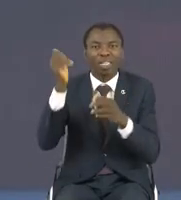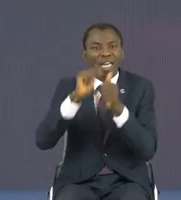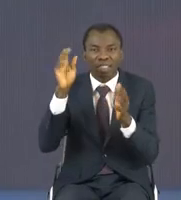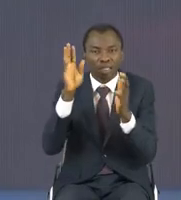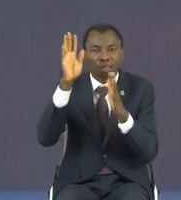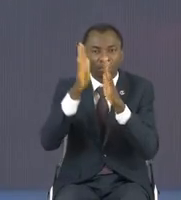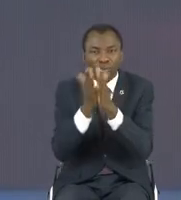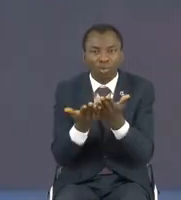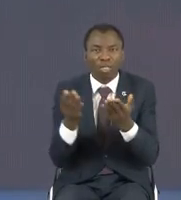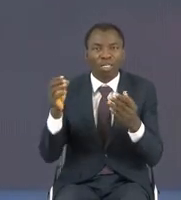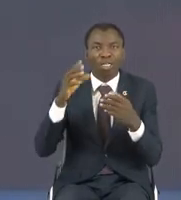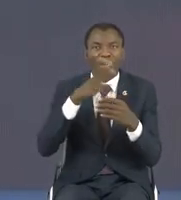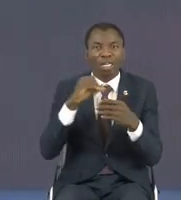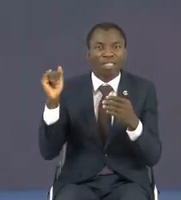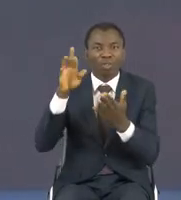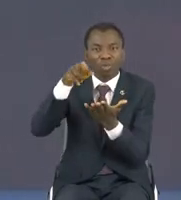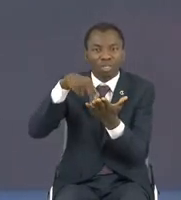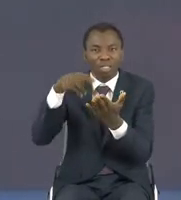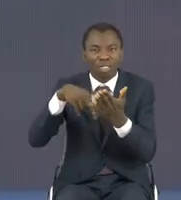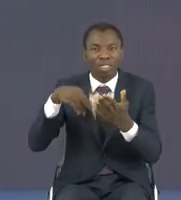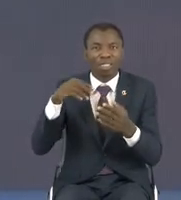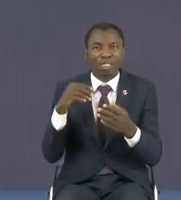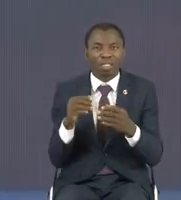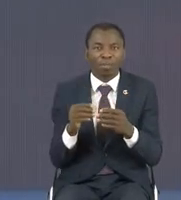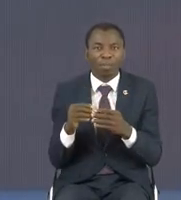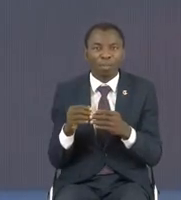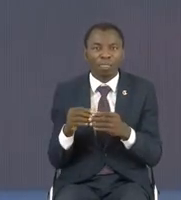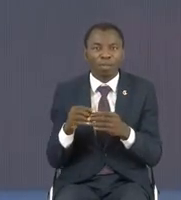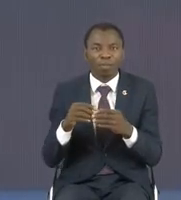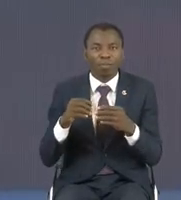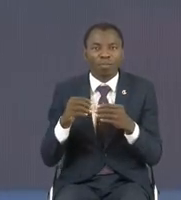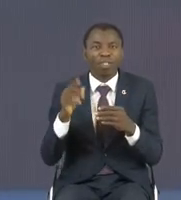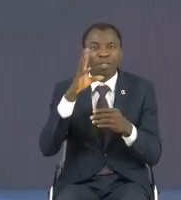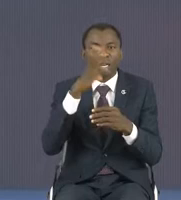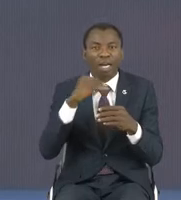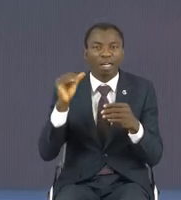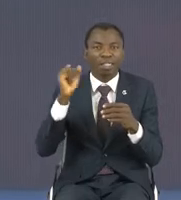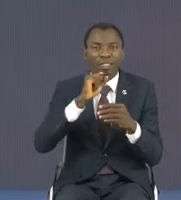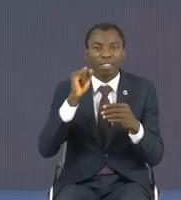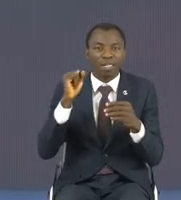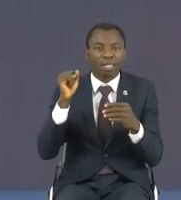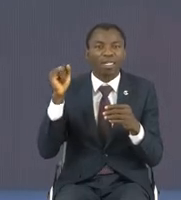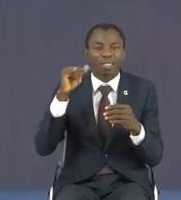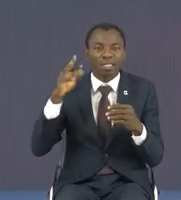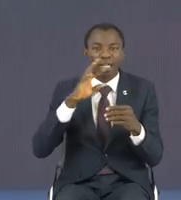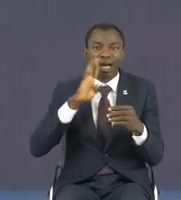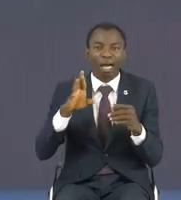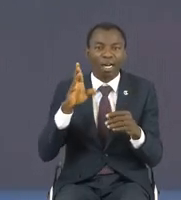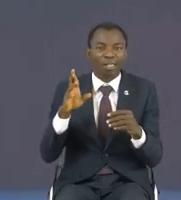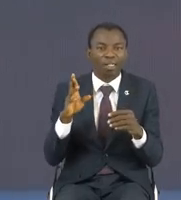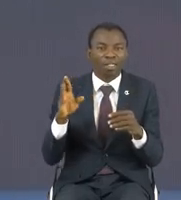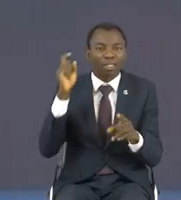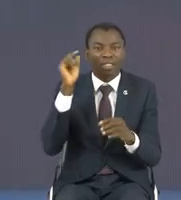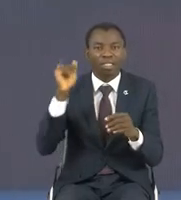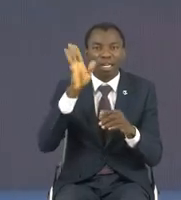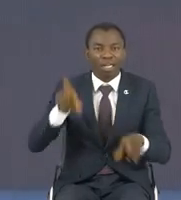anything. They never learn more. Only the old knowledge they had. They have been out of school for 10